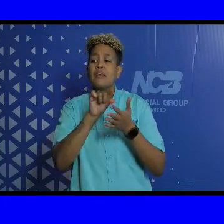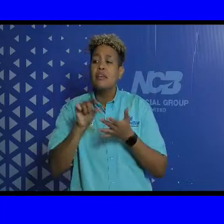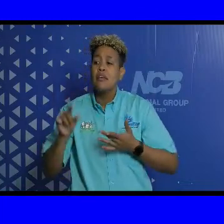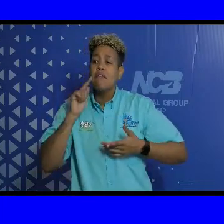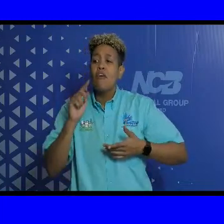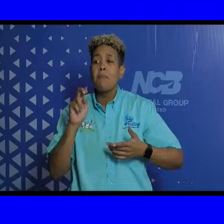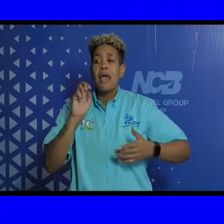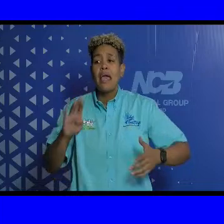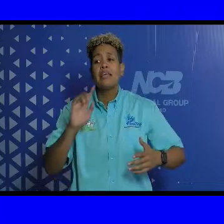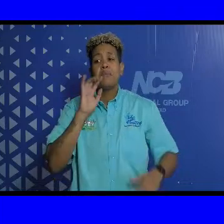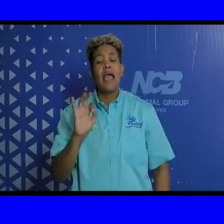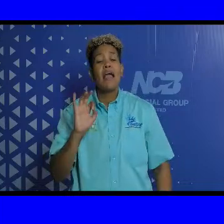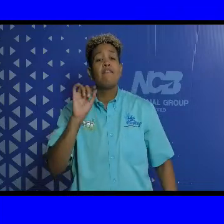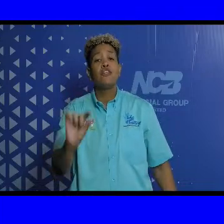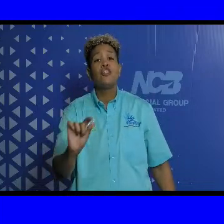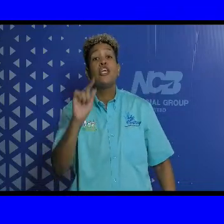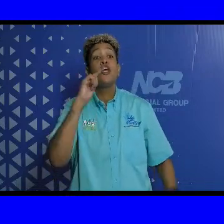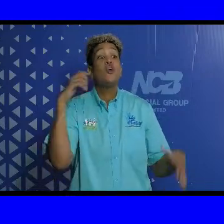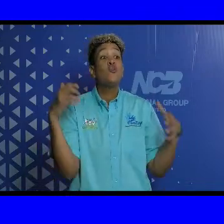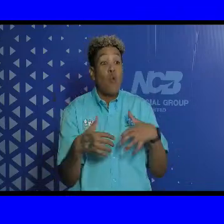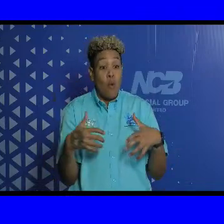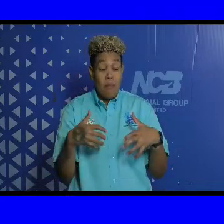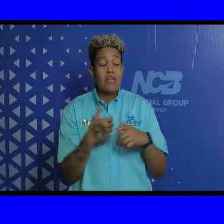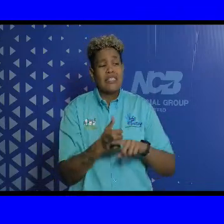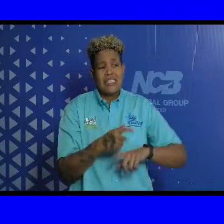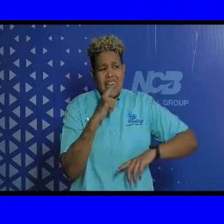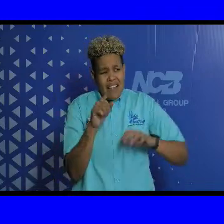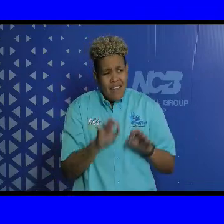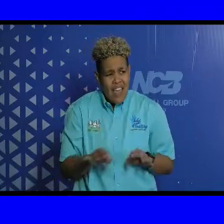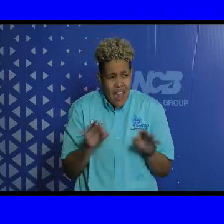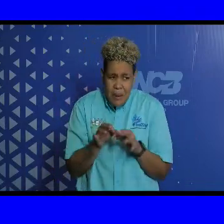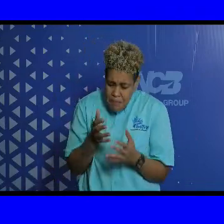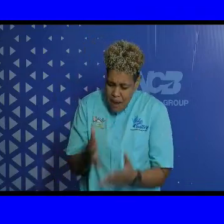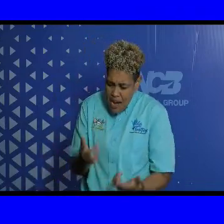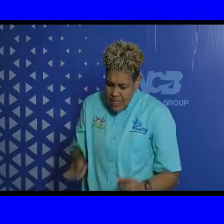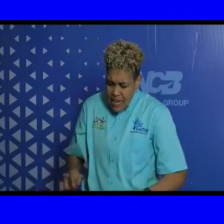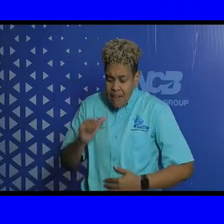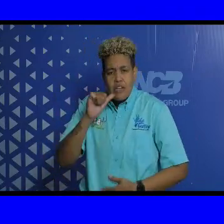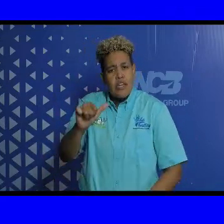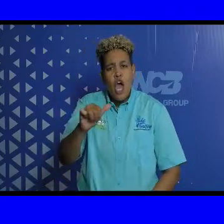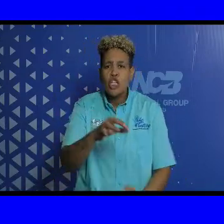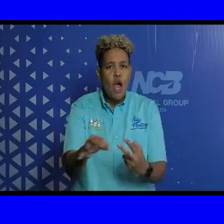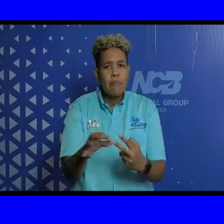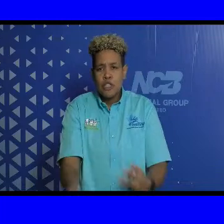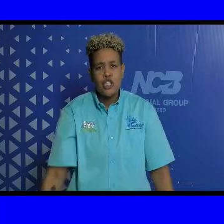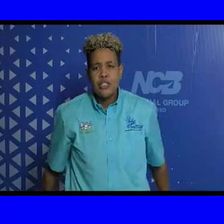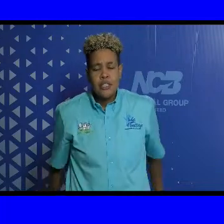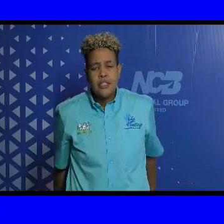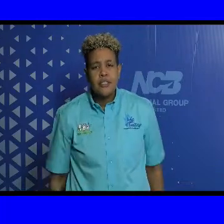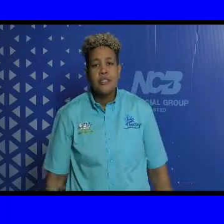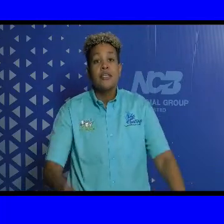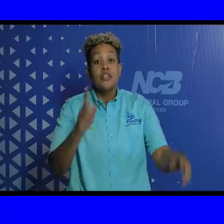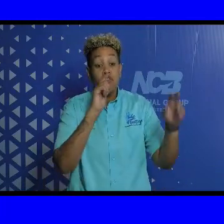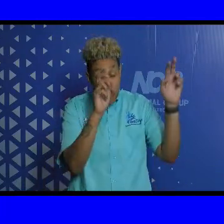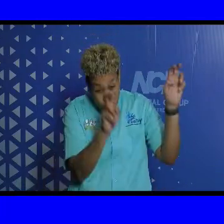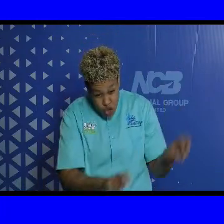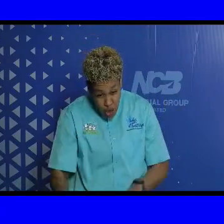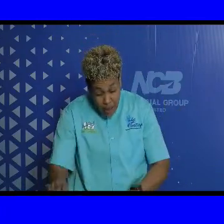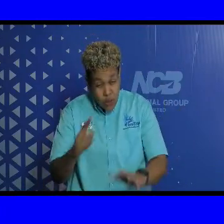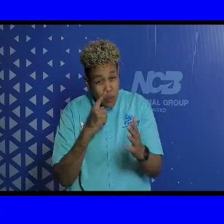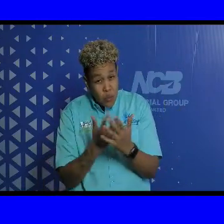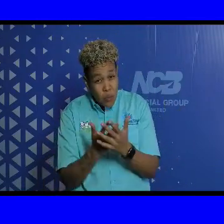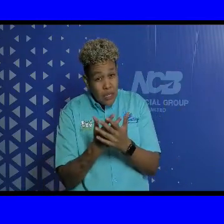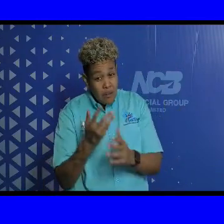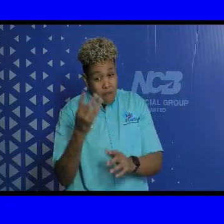the NCBFG group is an imperative, not an option. The transition you have witnessed over the